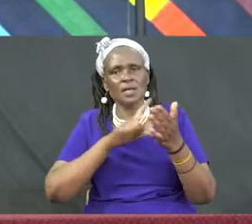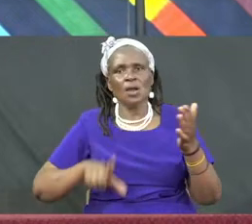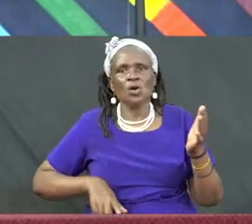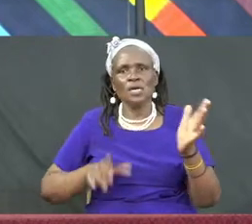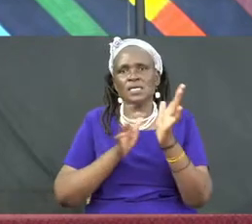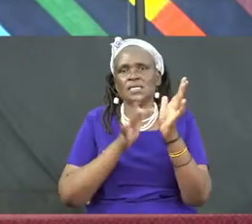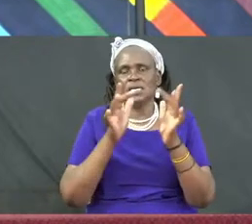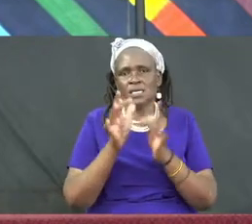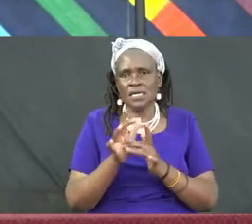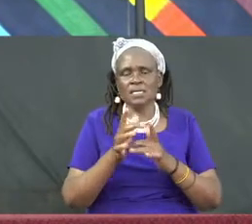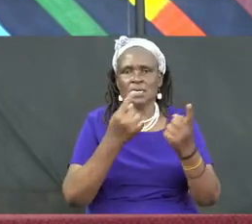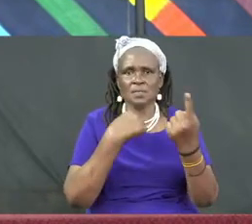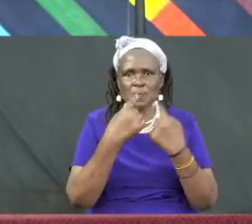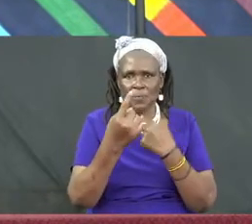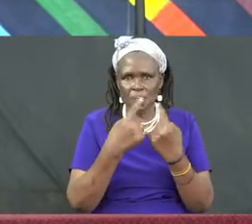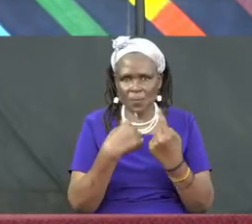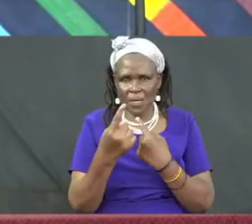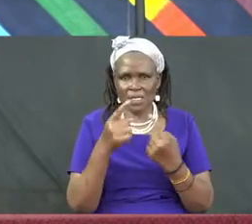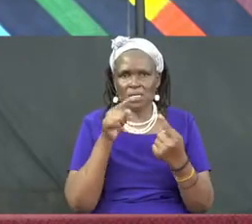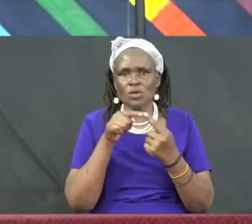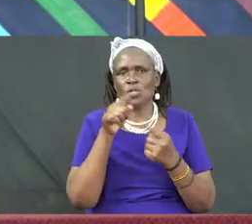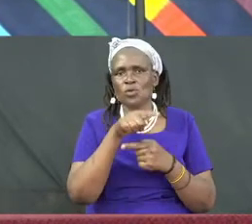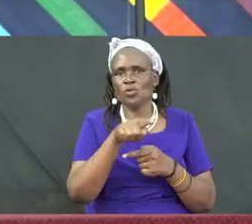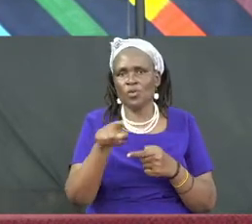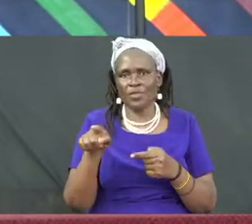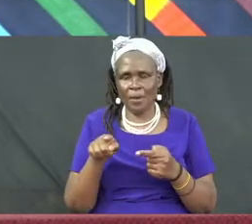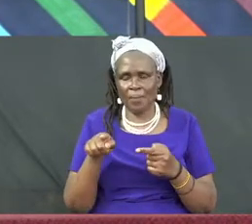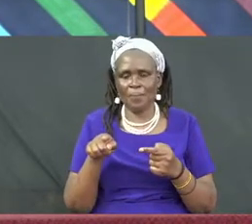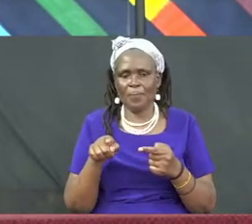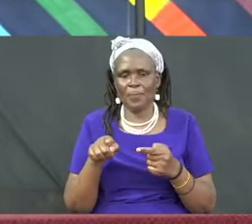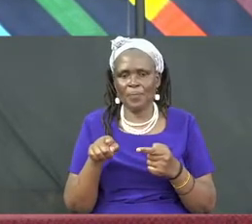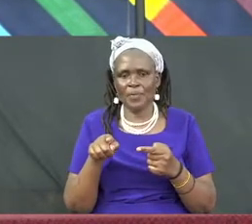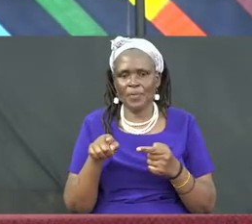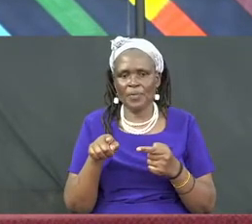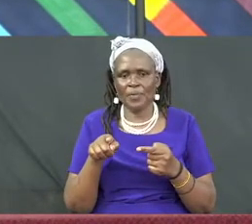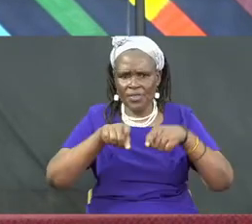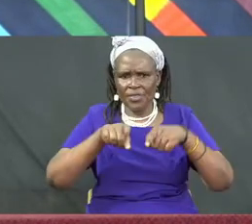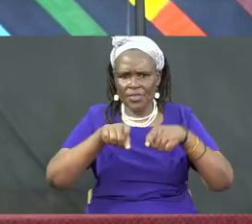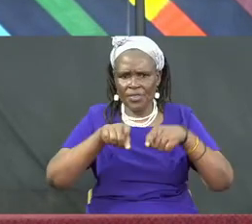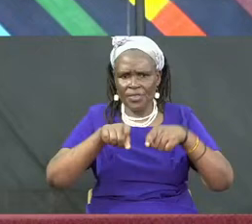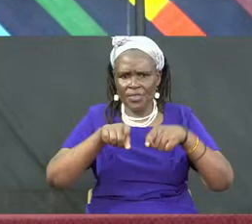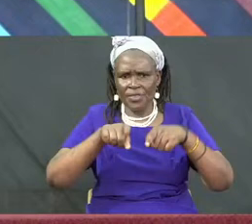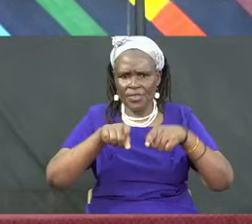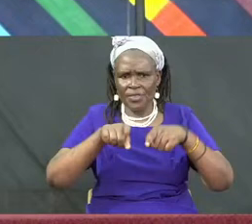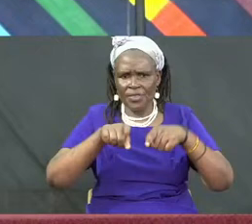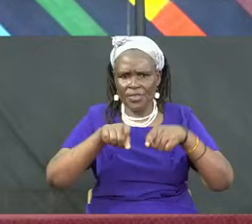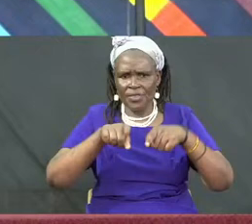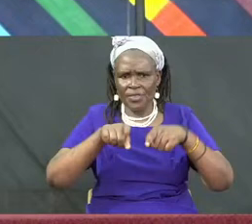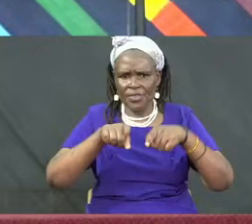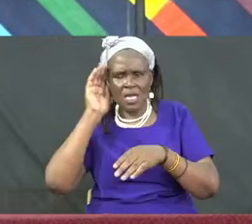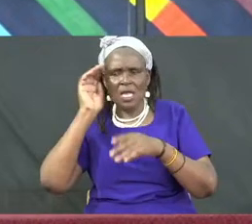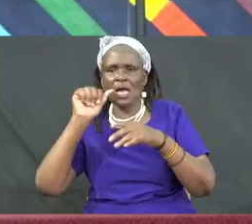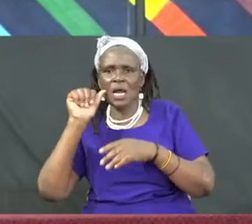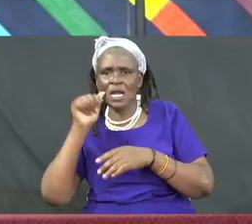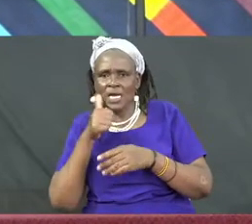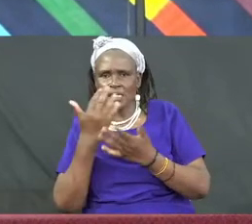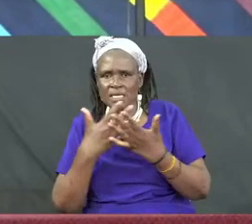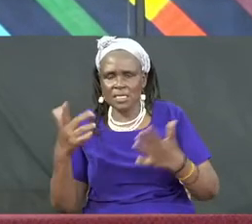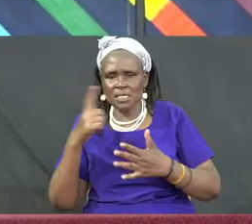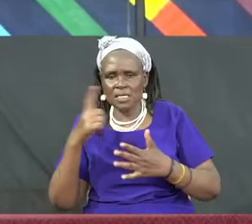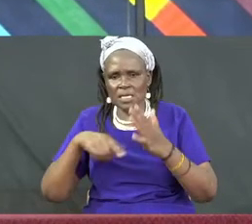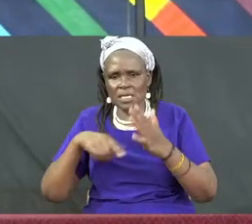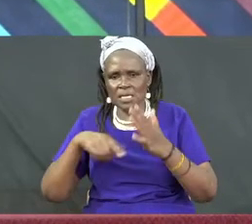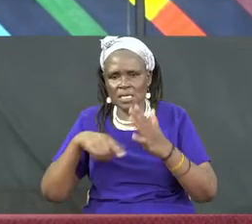Jesus speak to them. They get excited when they hear the nice things that Jesus is saying about